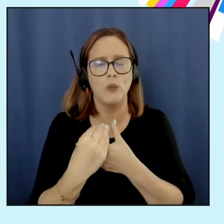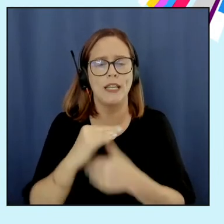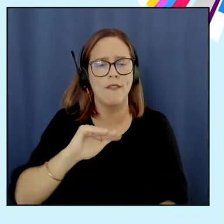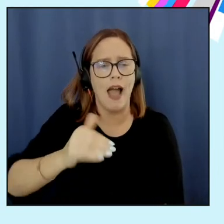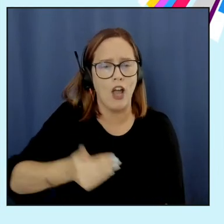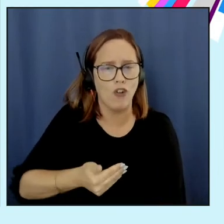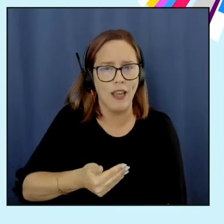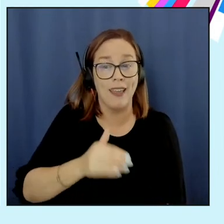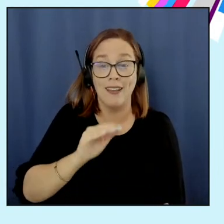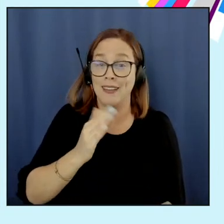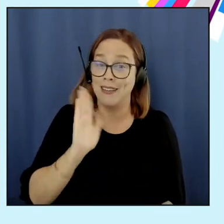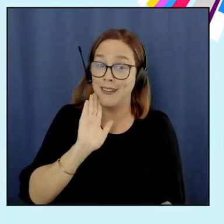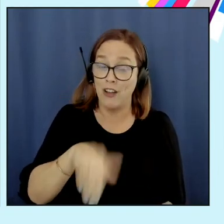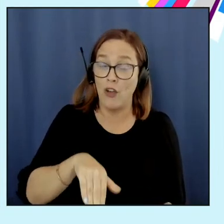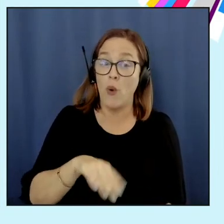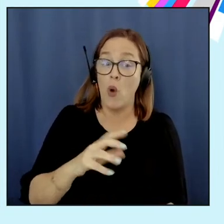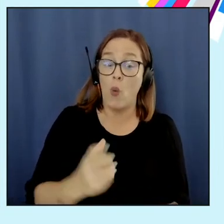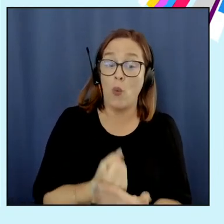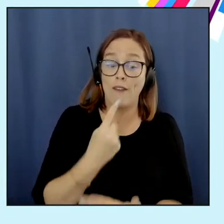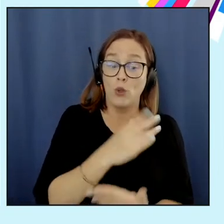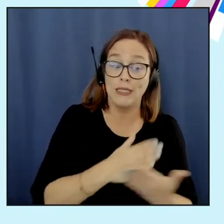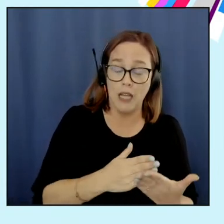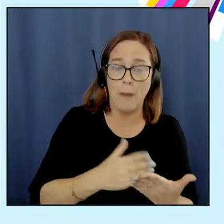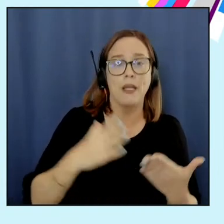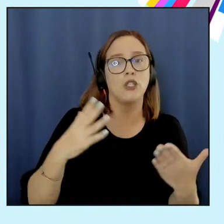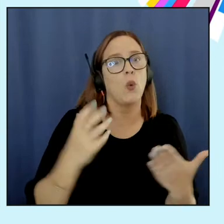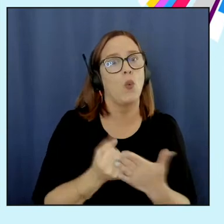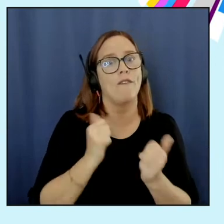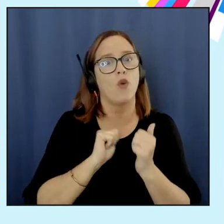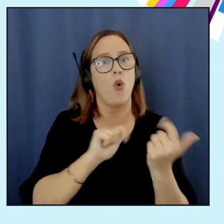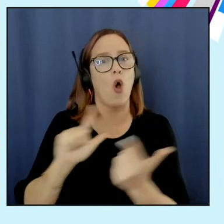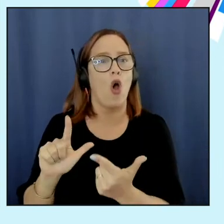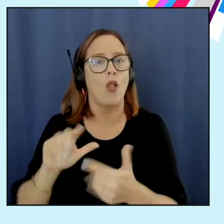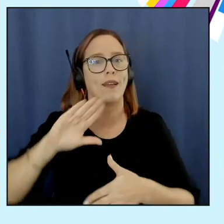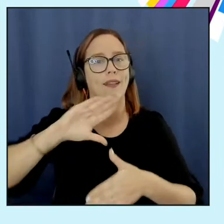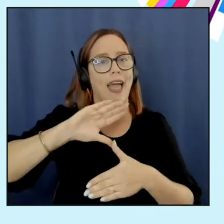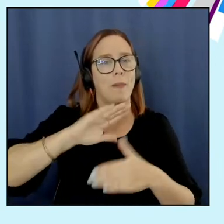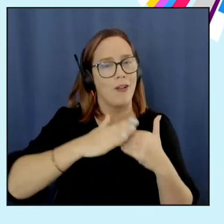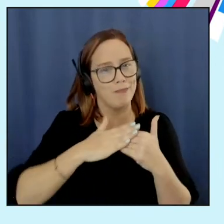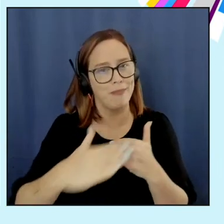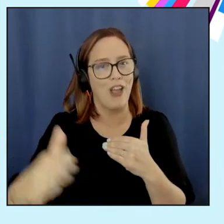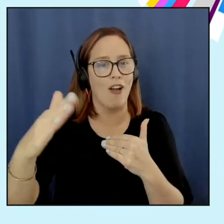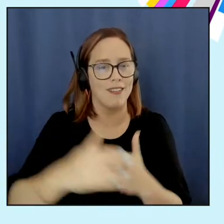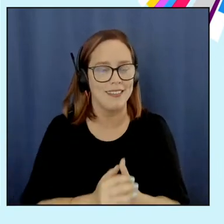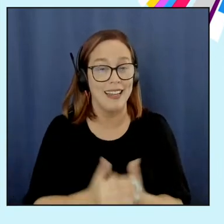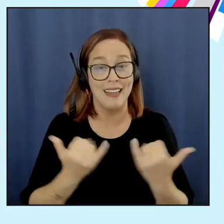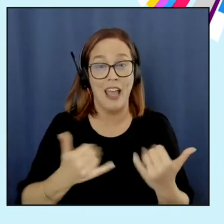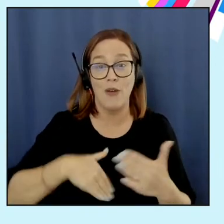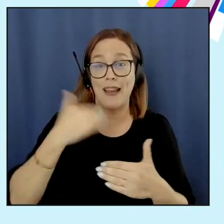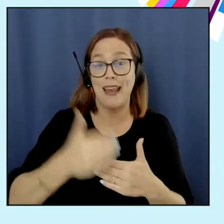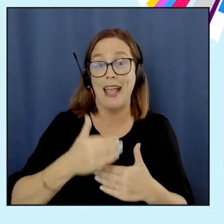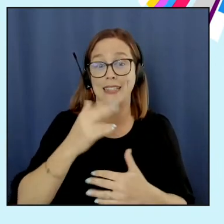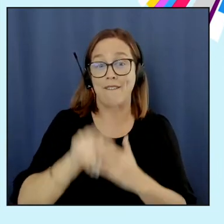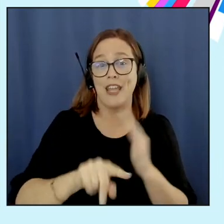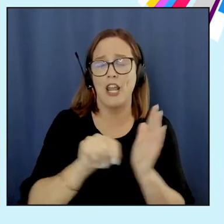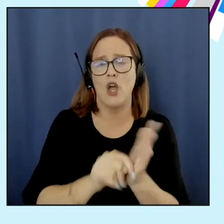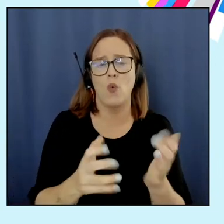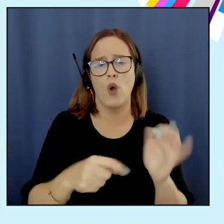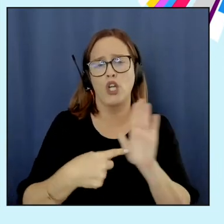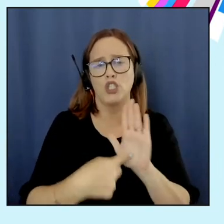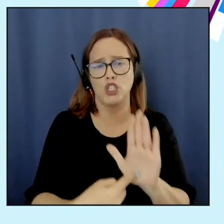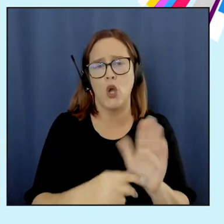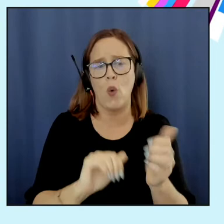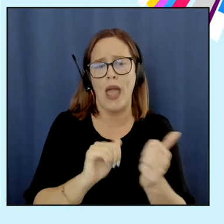all in Latin America and beyond. So with that, let's play our next video, which will show how the Indian chapter celebrated